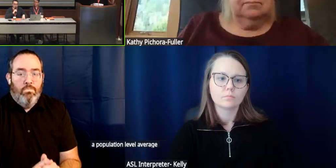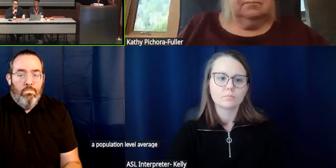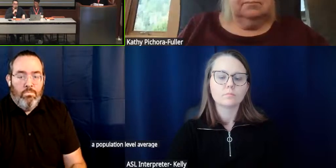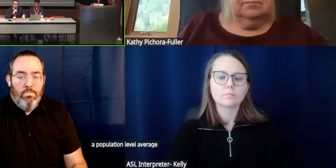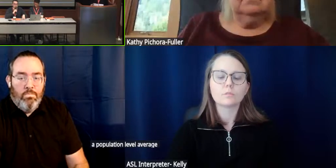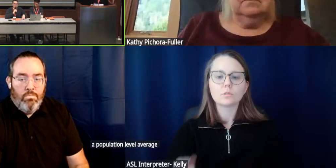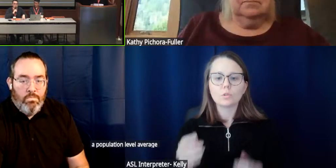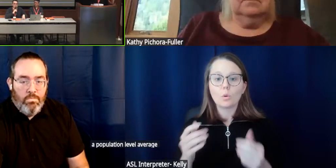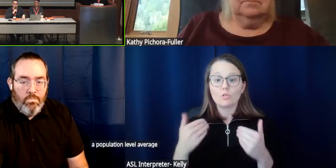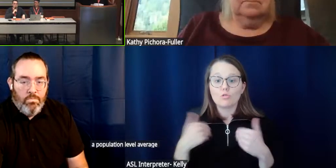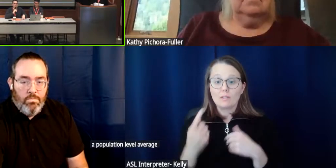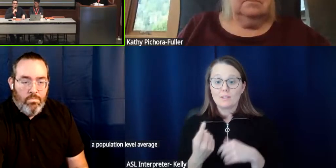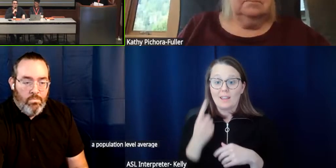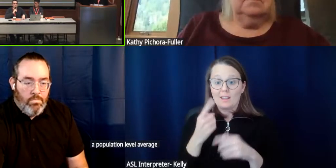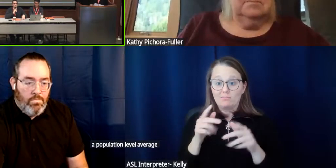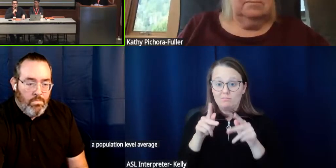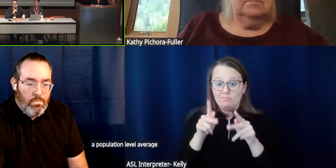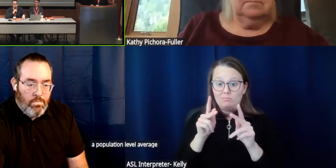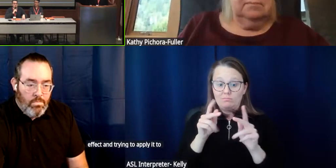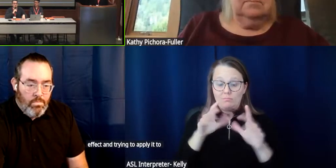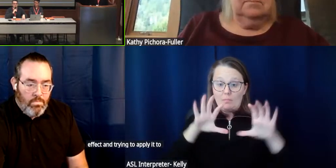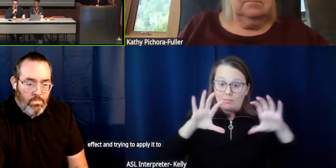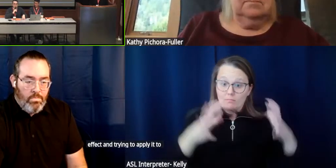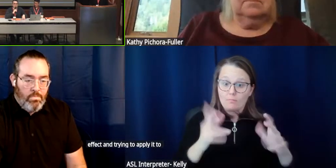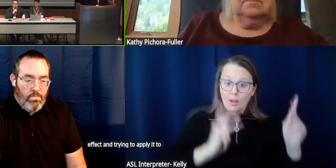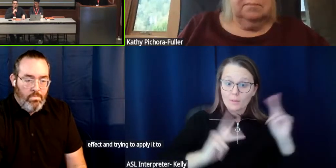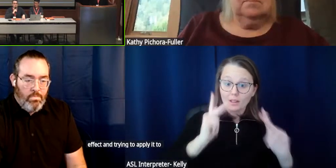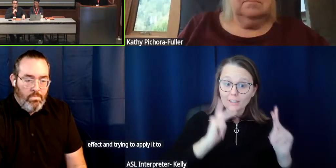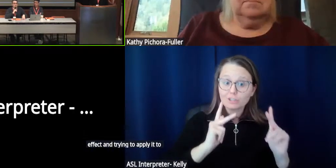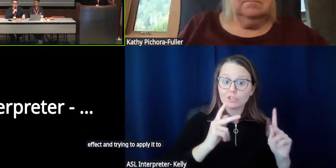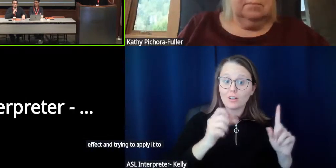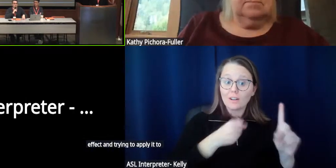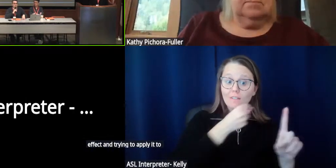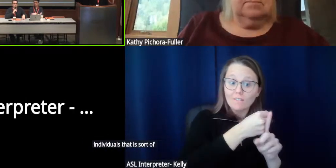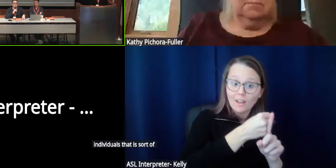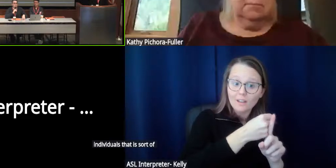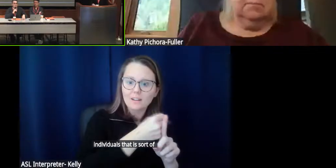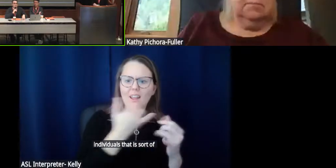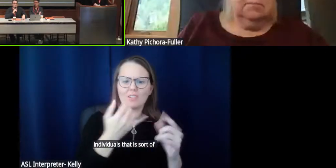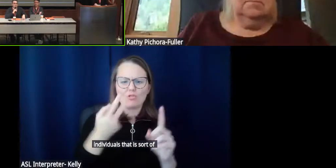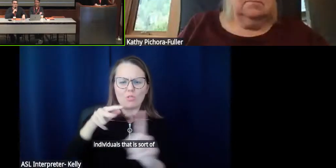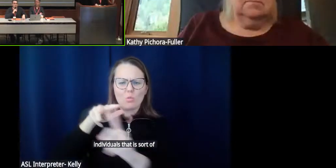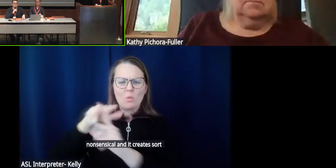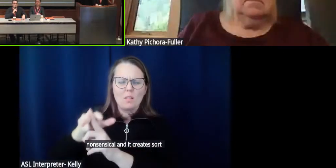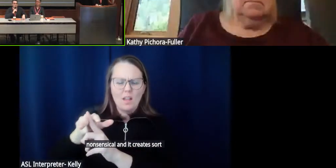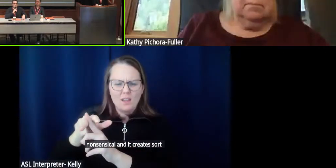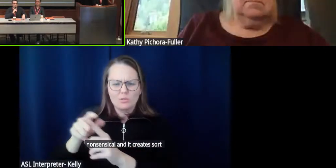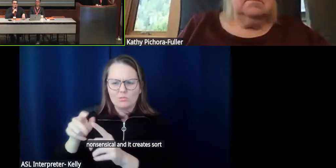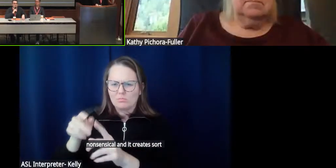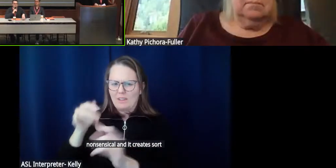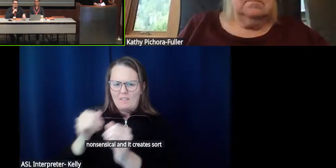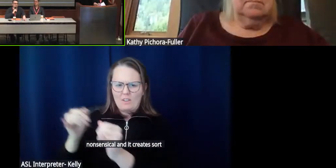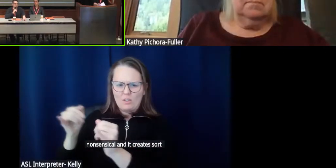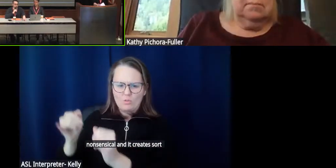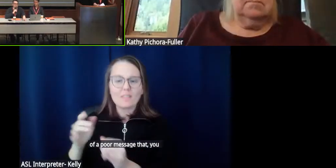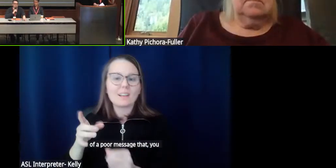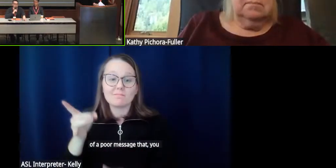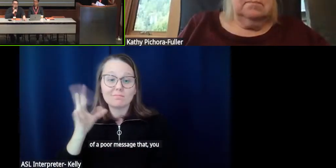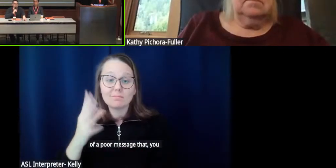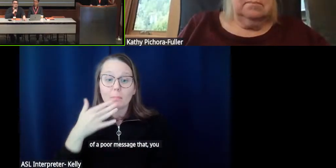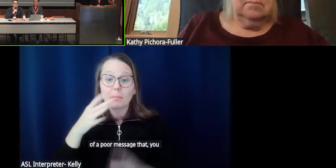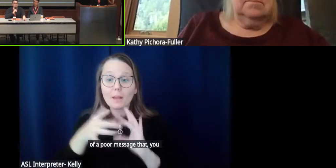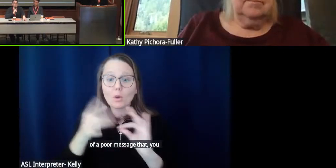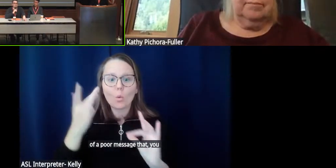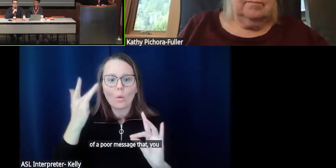to individuals that is sort of nonsensical, and it creates sort of a poor message that, you know, hey, this is going to change